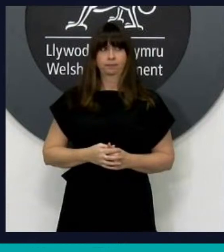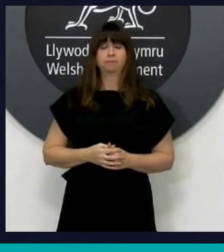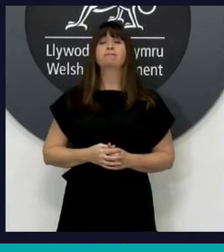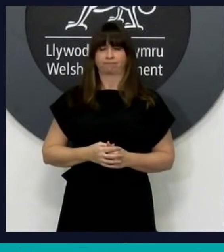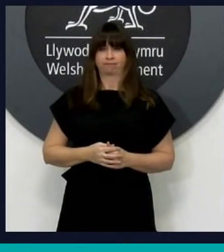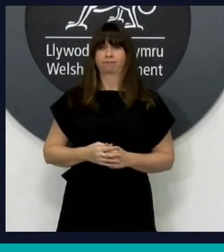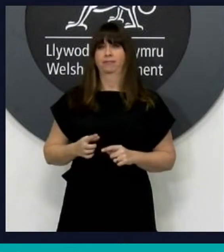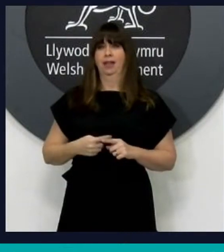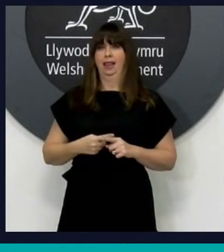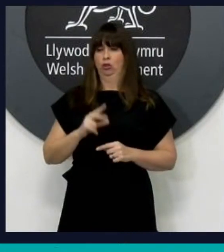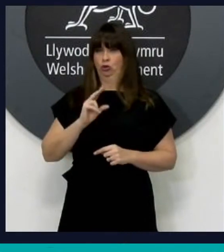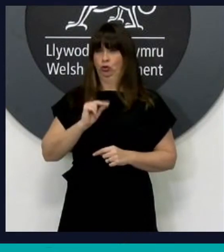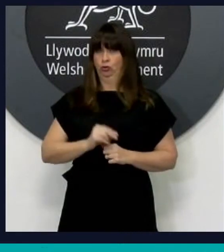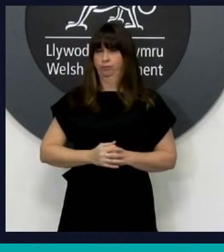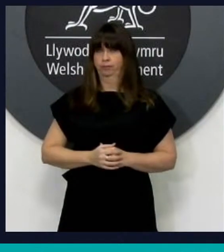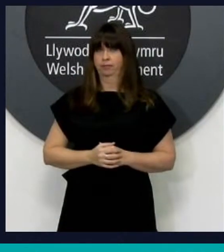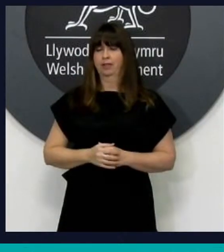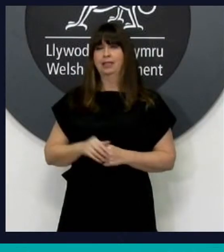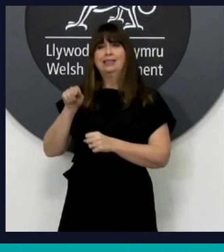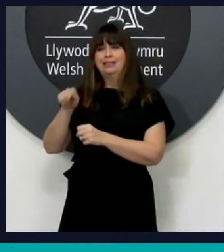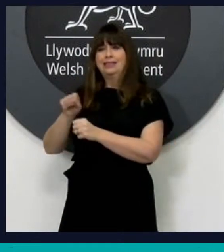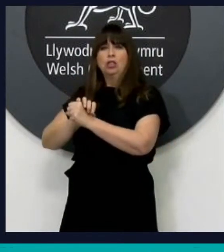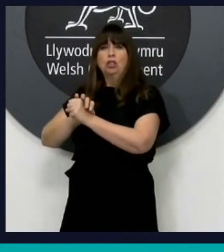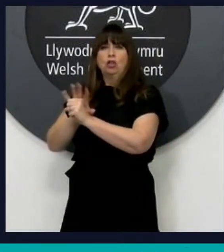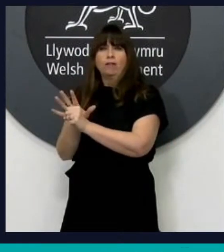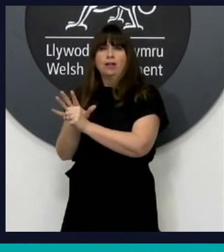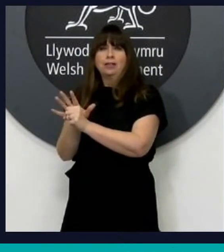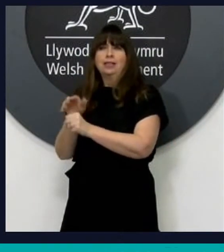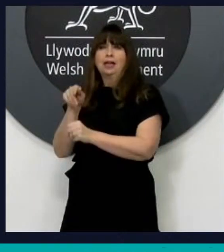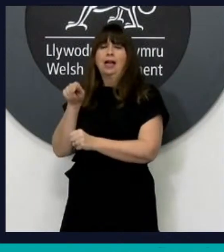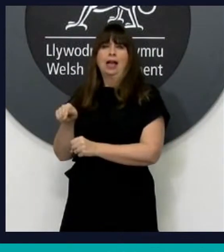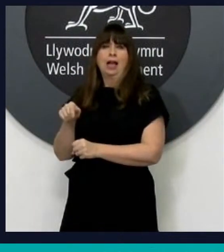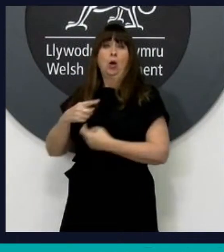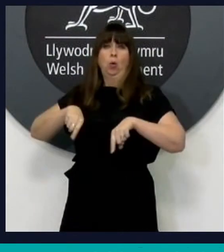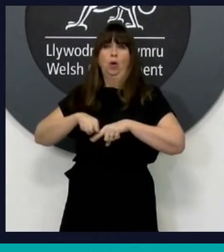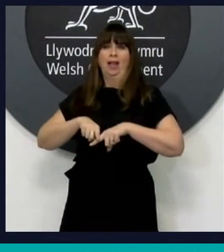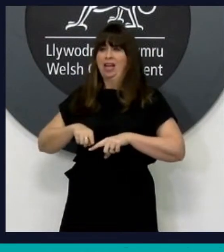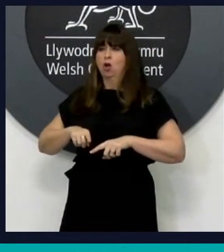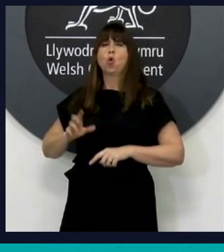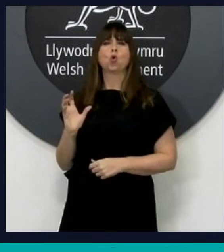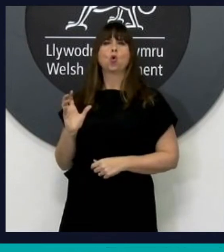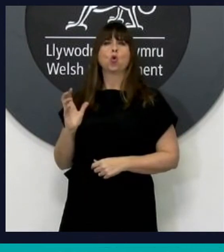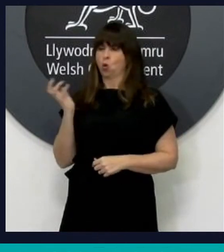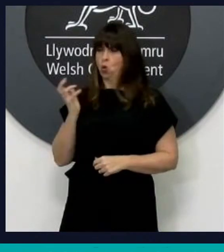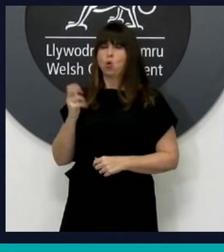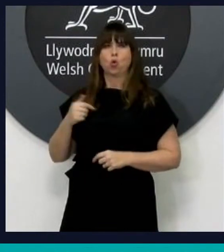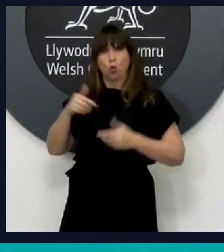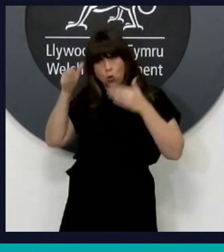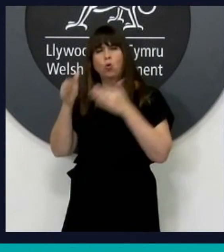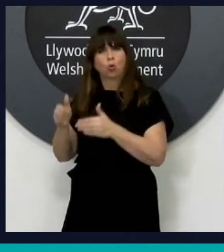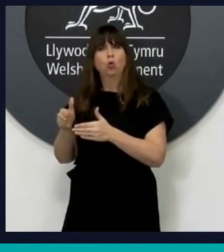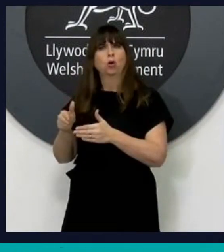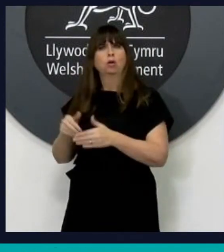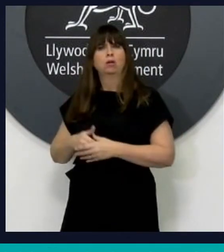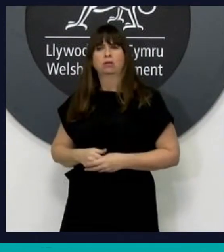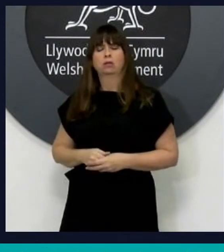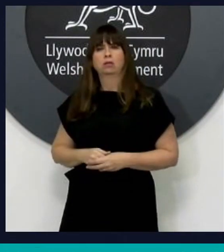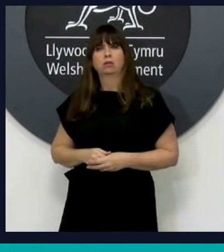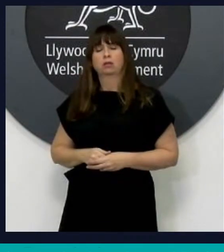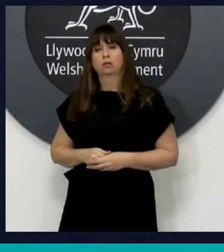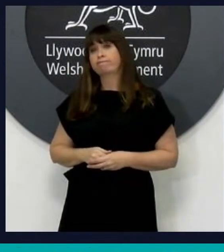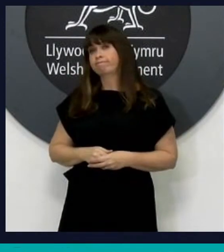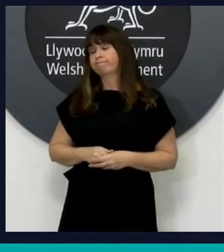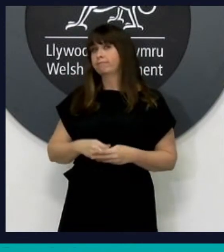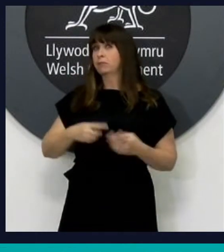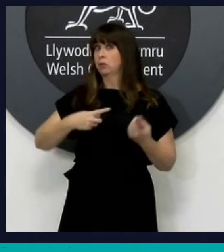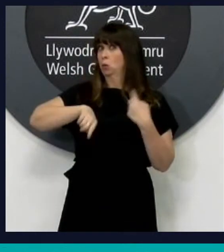This is another serious development in the pandemic and one we're taking very seriously. However, there's a lot of